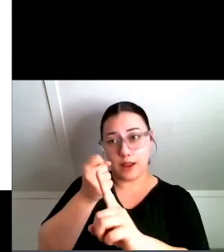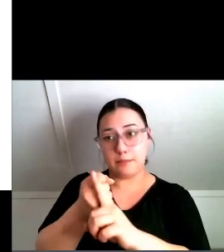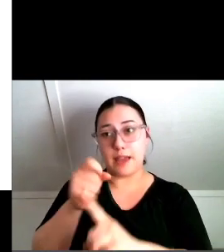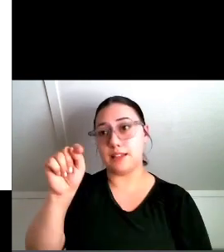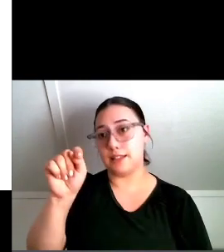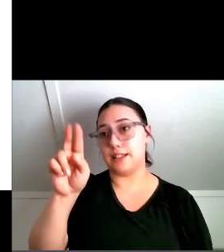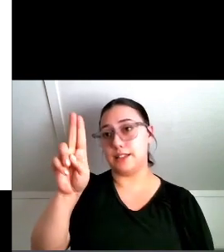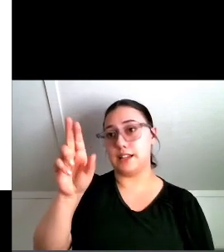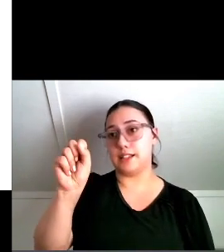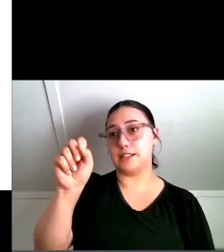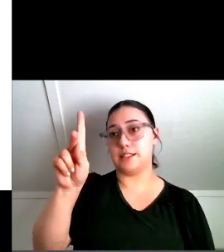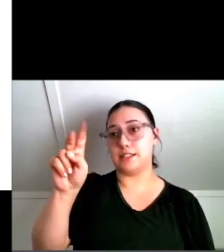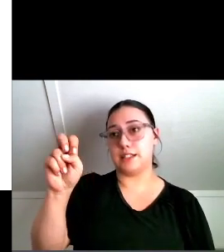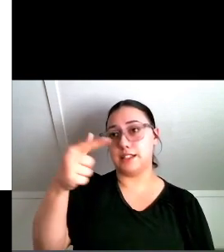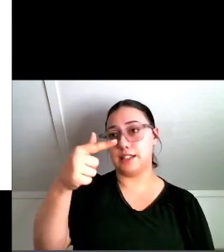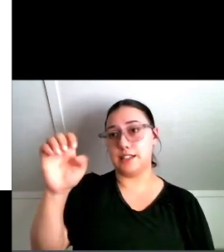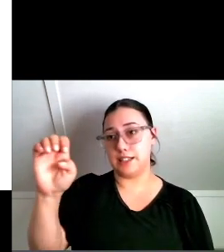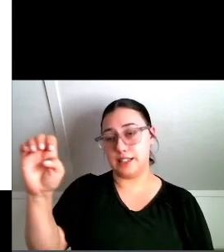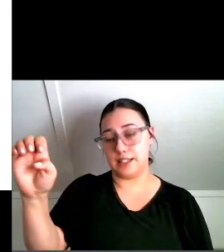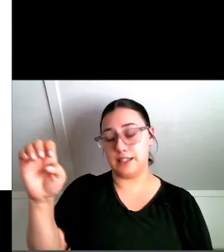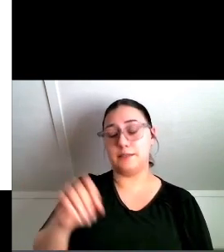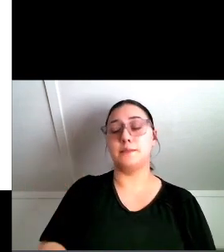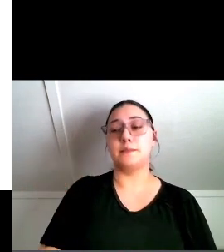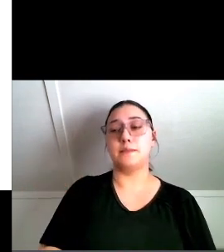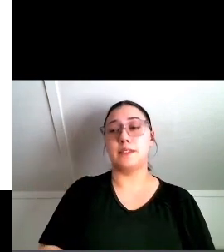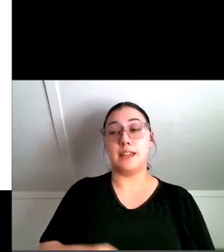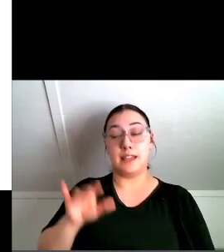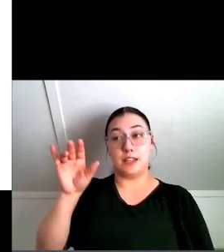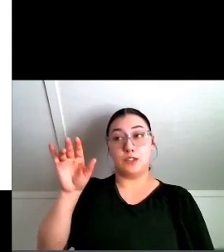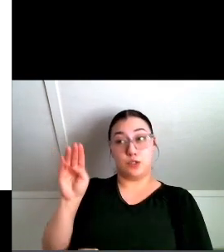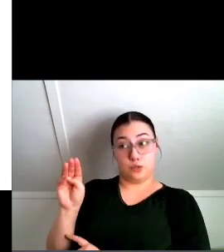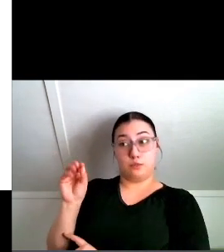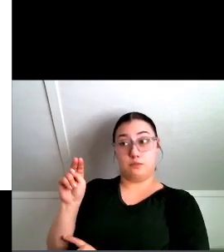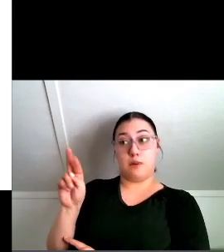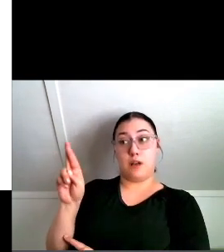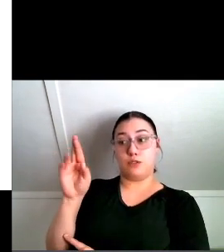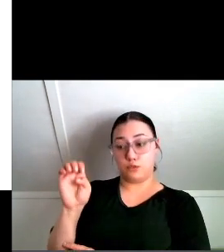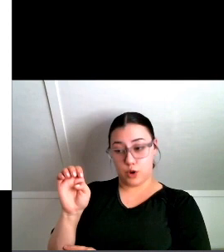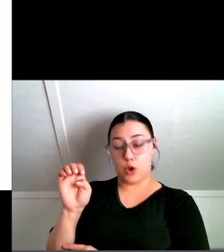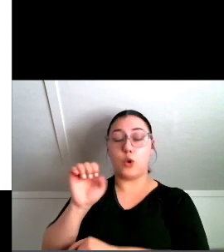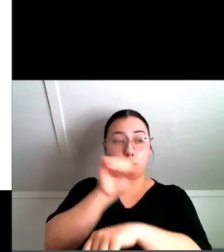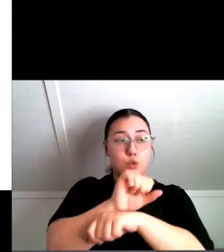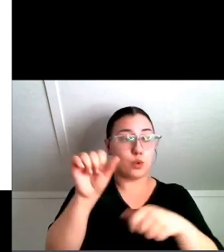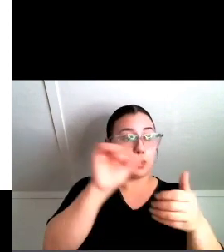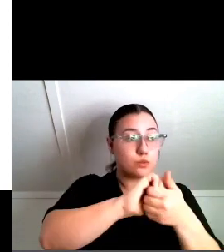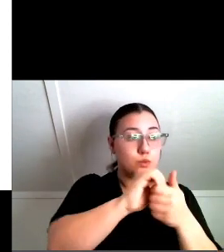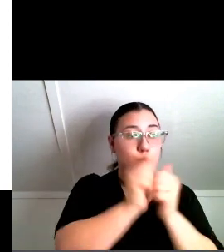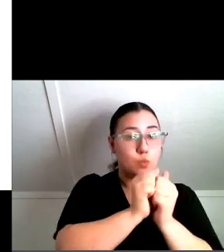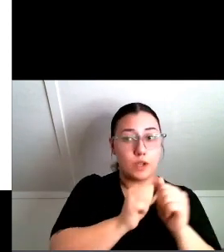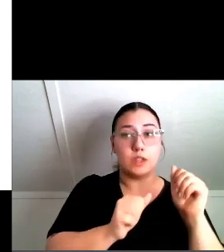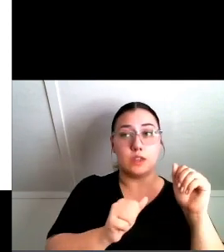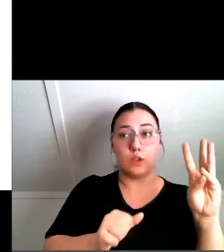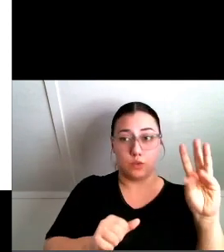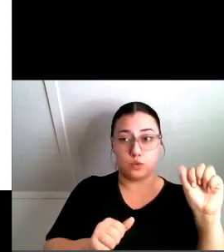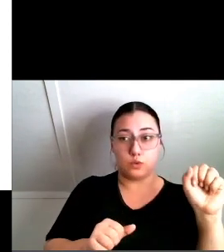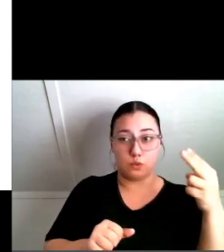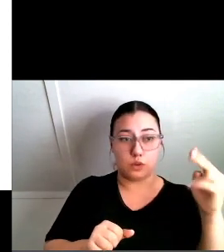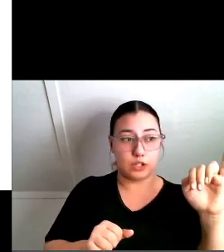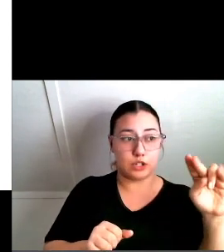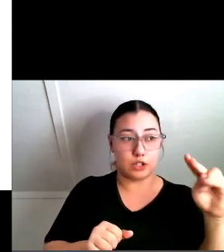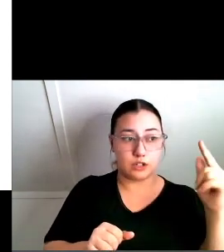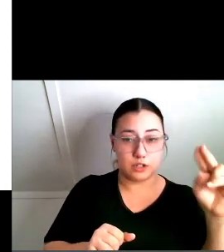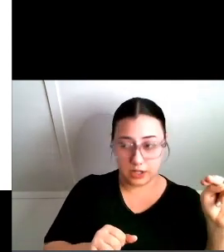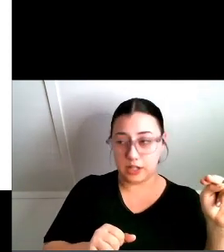Eventually, Monroe Work takes the job working for Washington, and in part, his initial work is supposed to be on alumni, but